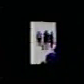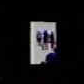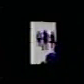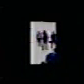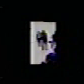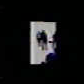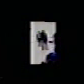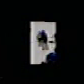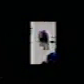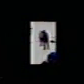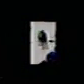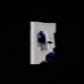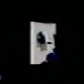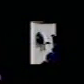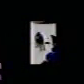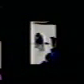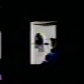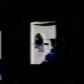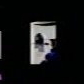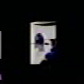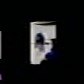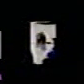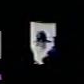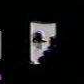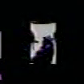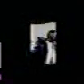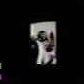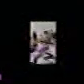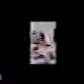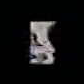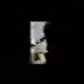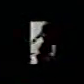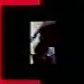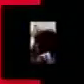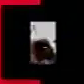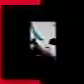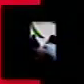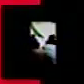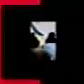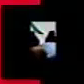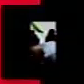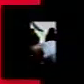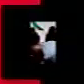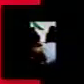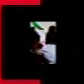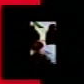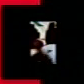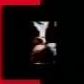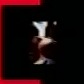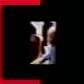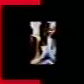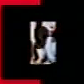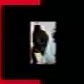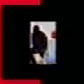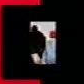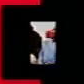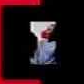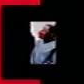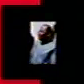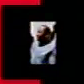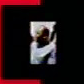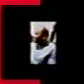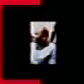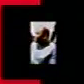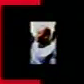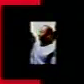was the work of the devil. And whatever work of the devil is there tonight, we come here tonight in the name of the Lord